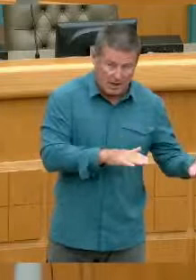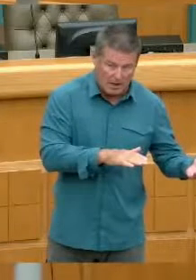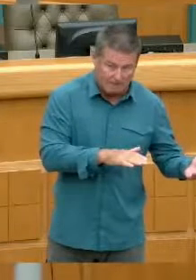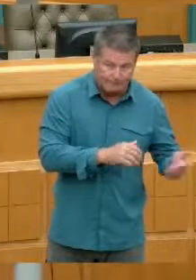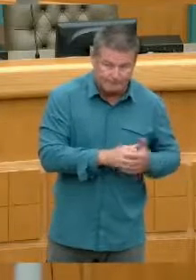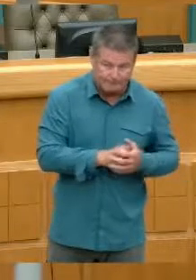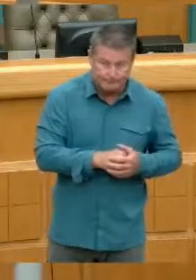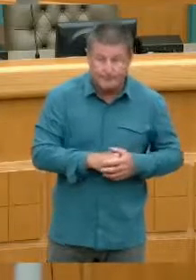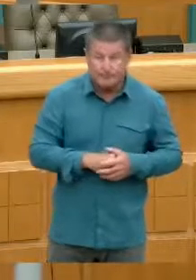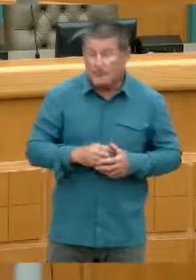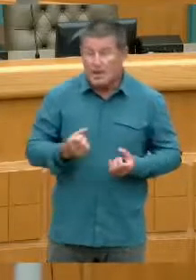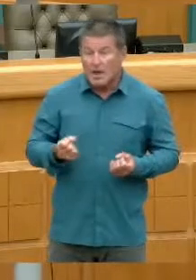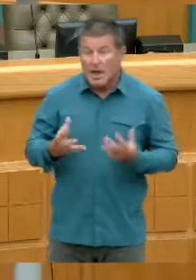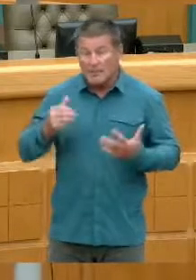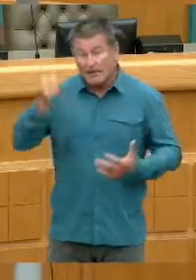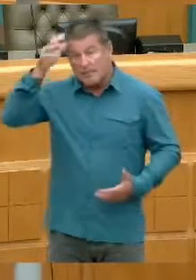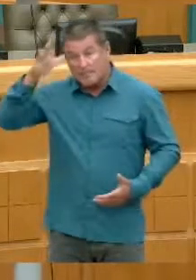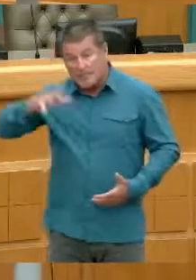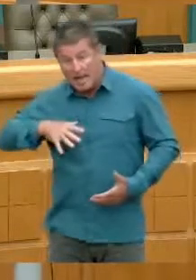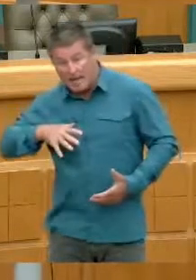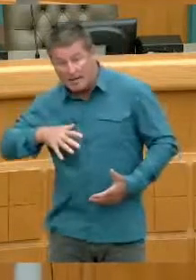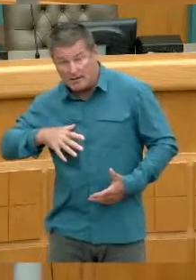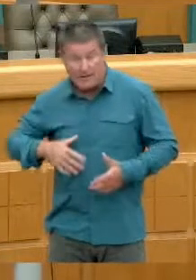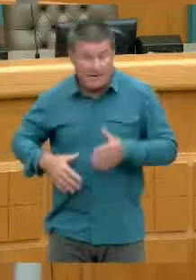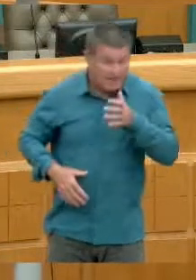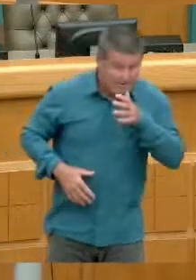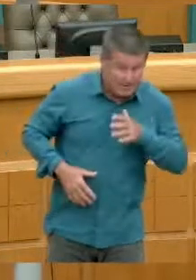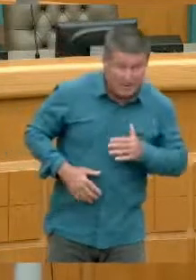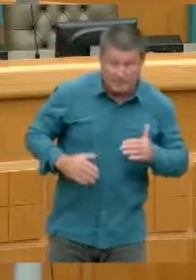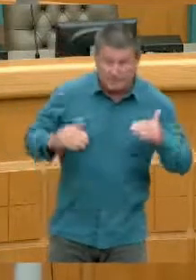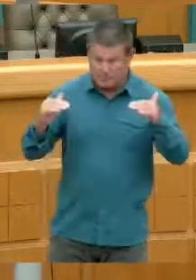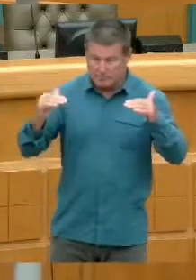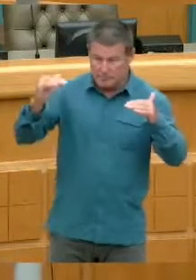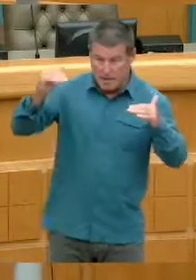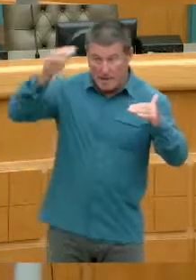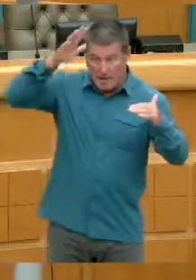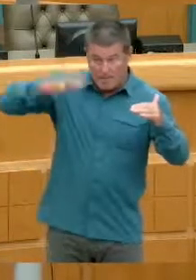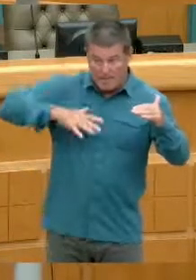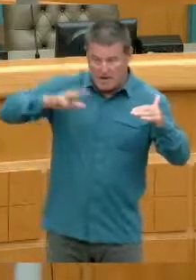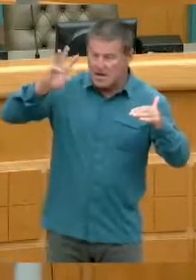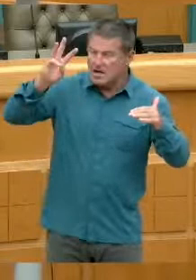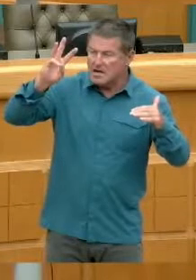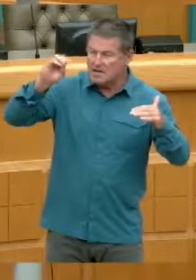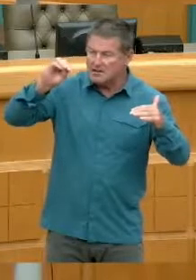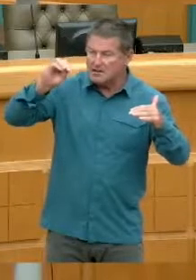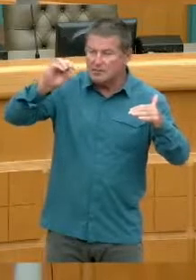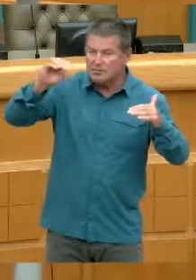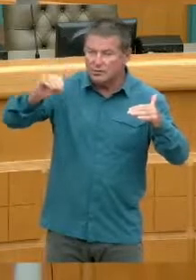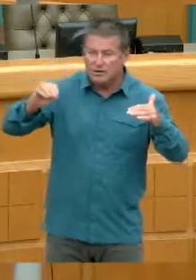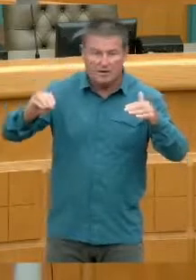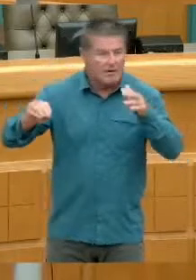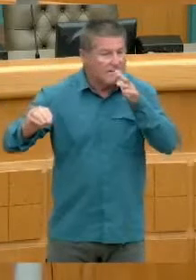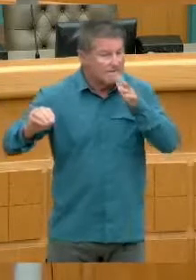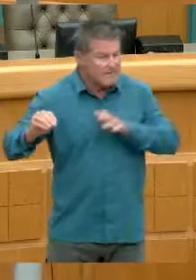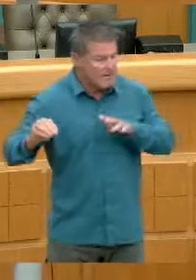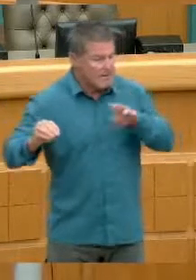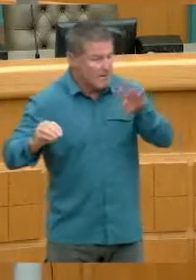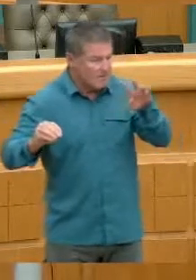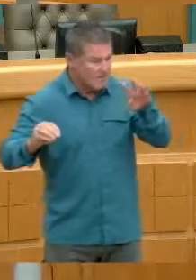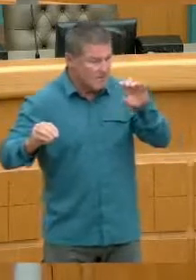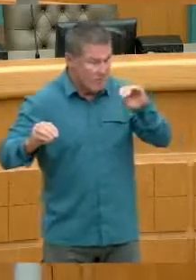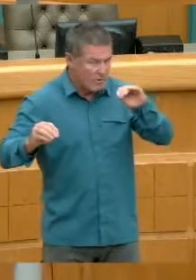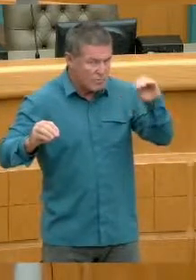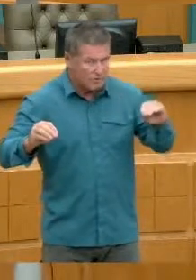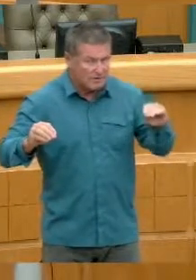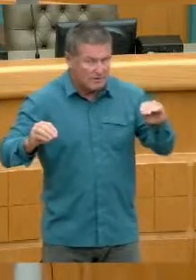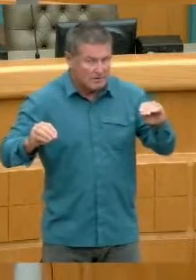The male-female distribution, 60% of all the cases are from male persons and then 40% female. In recent times,